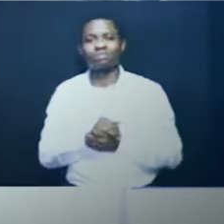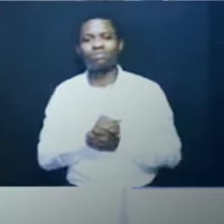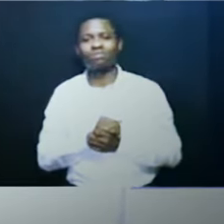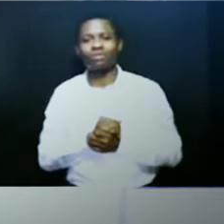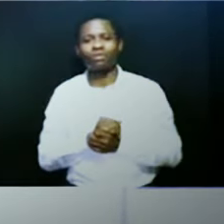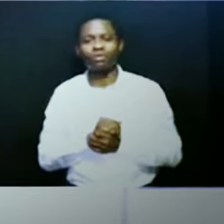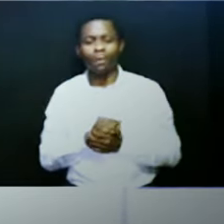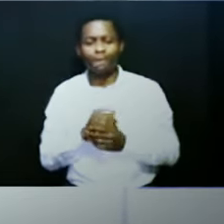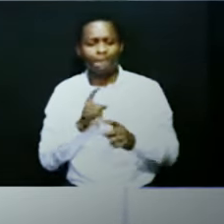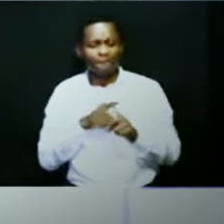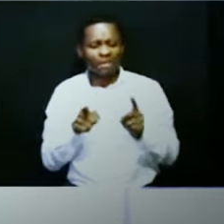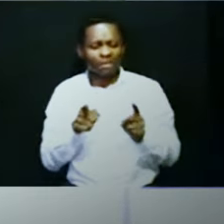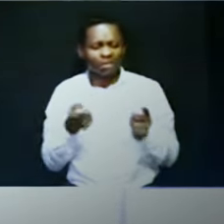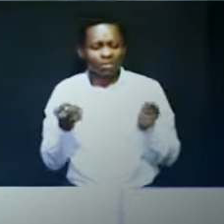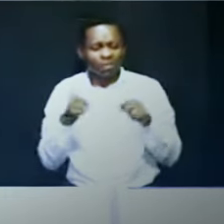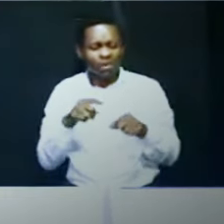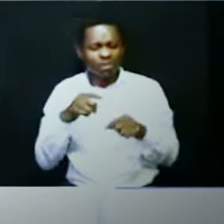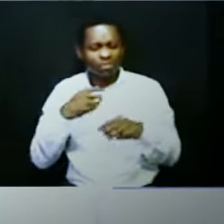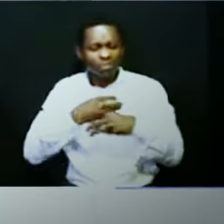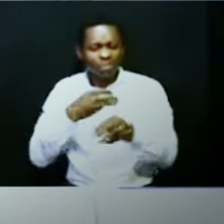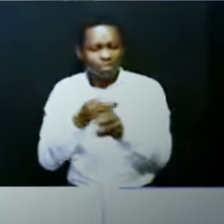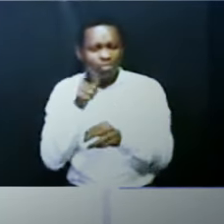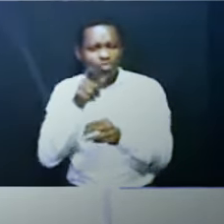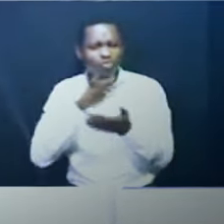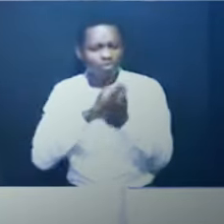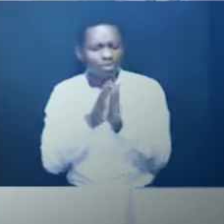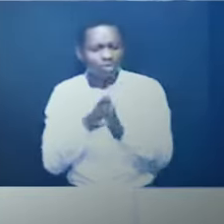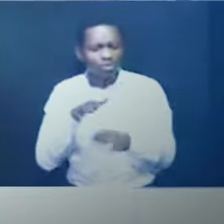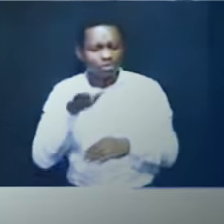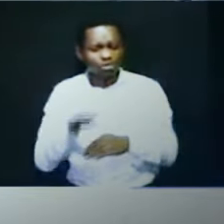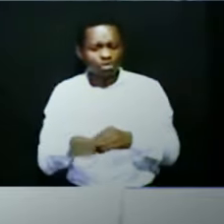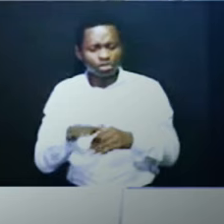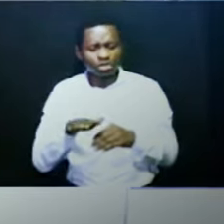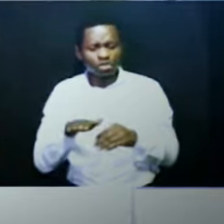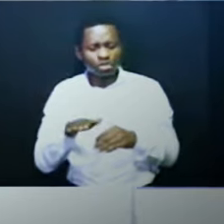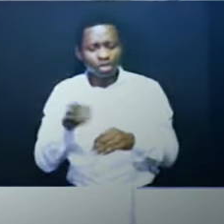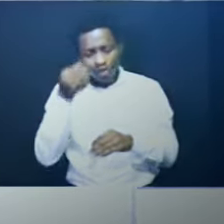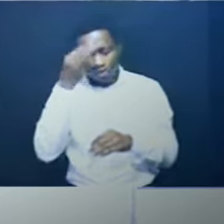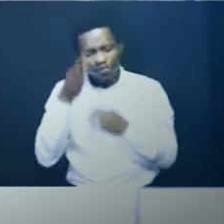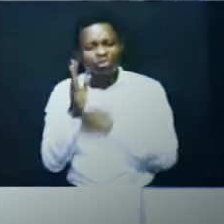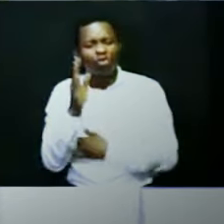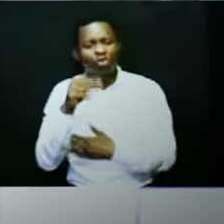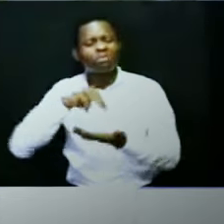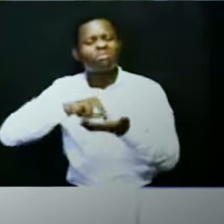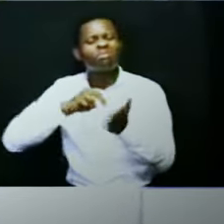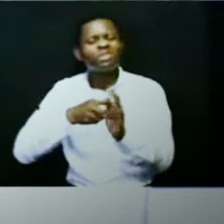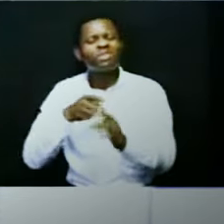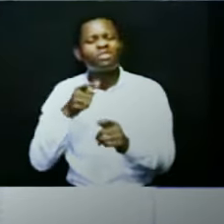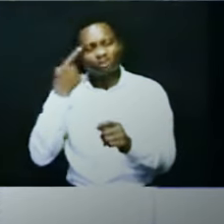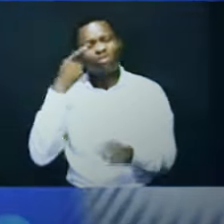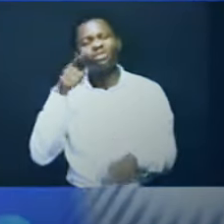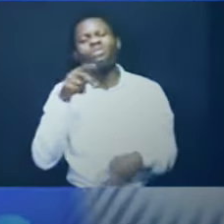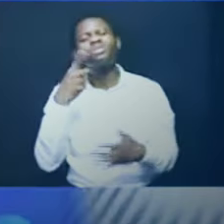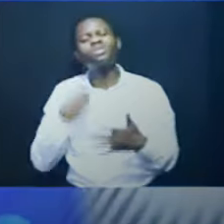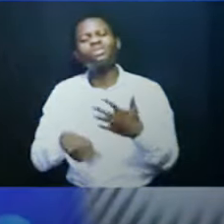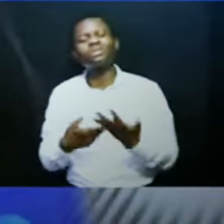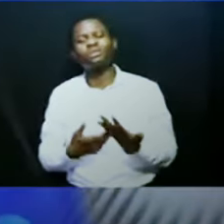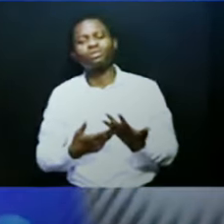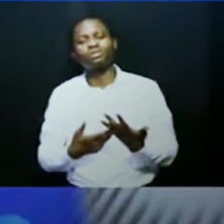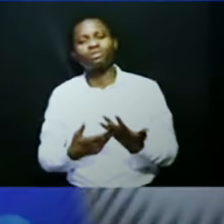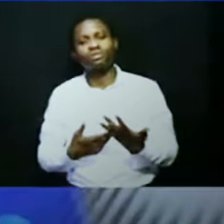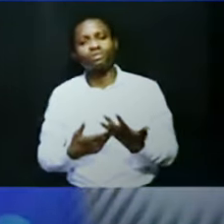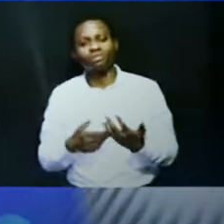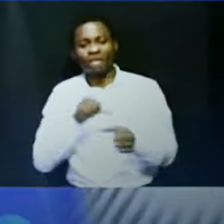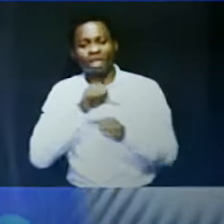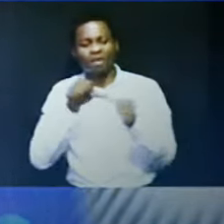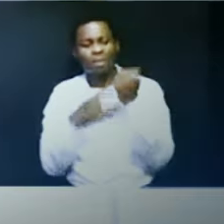a child of God, what does that mean to you? Okay, na so be you nyankopon ba we e die na ye e de ma wo. In respect to